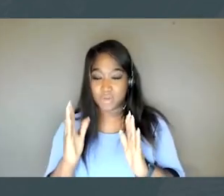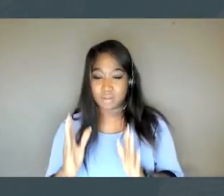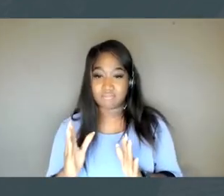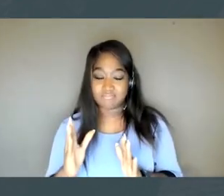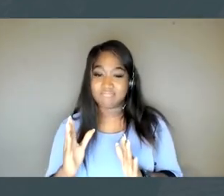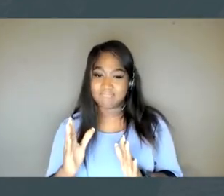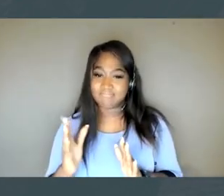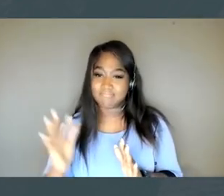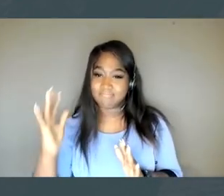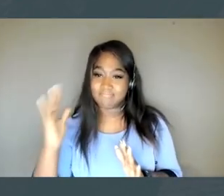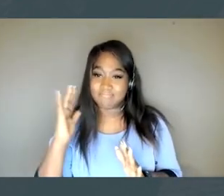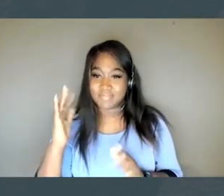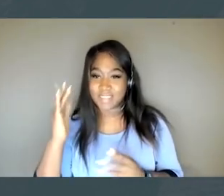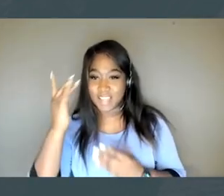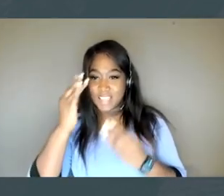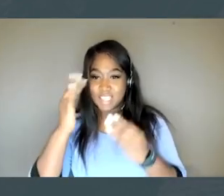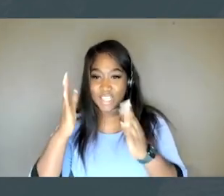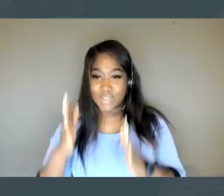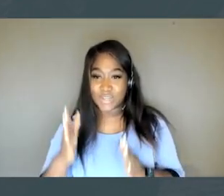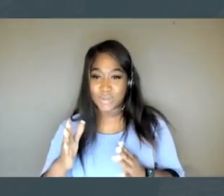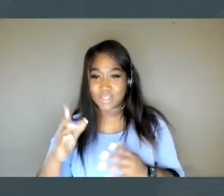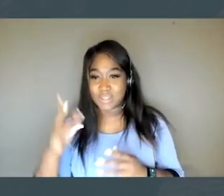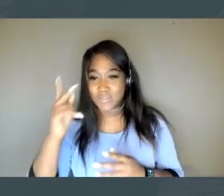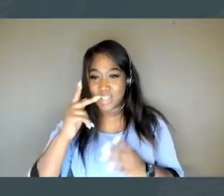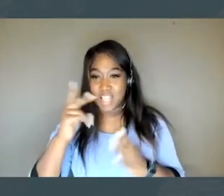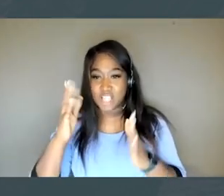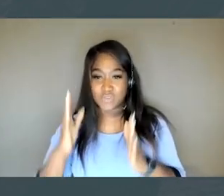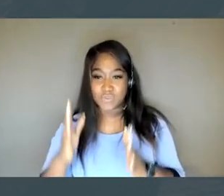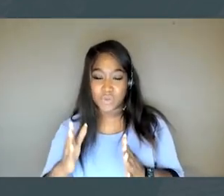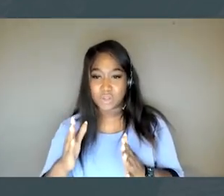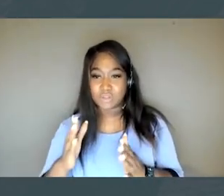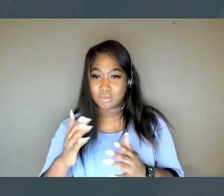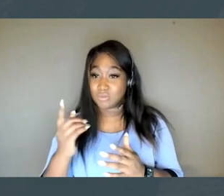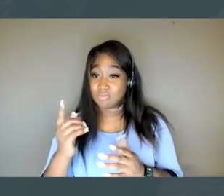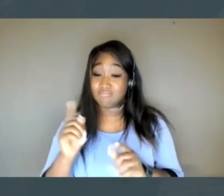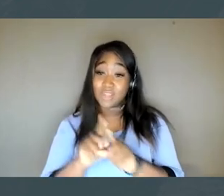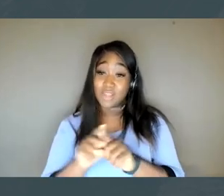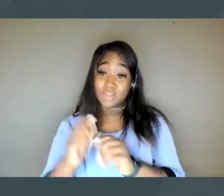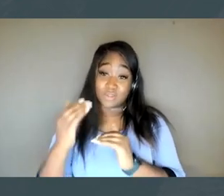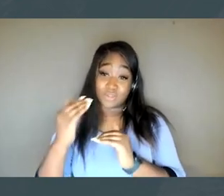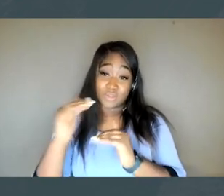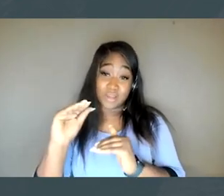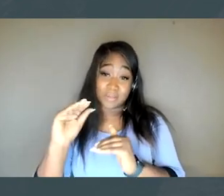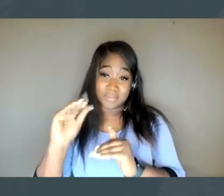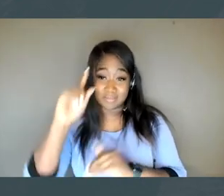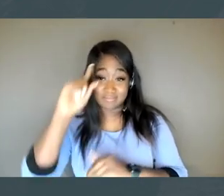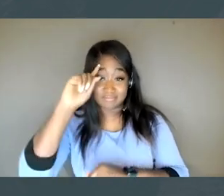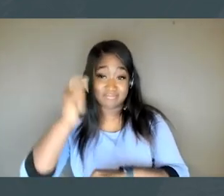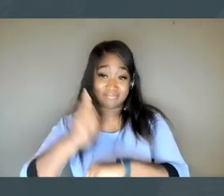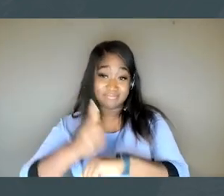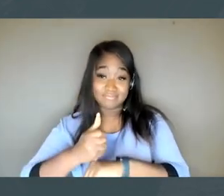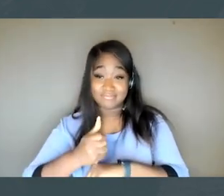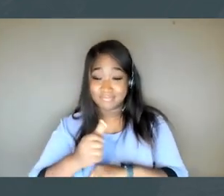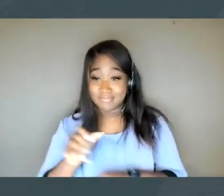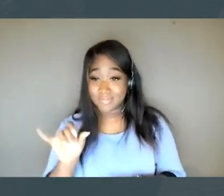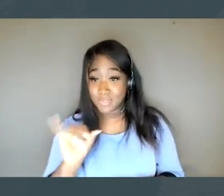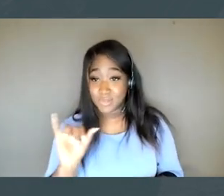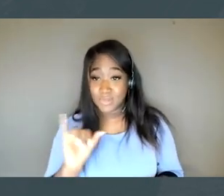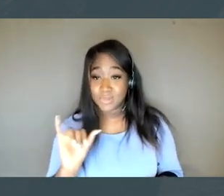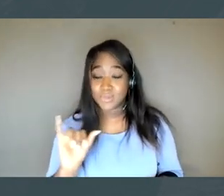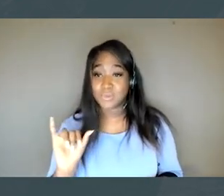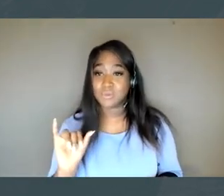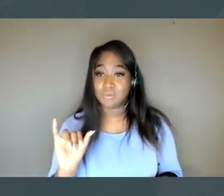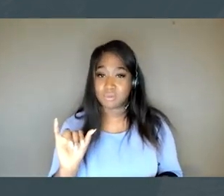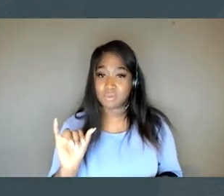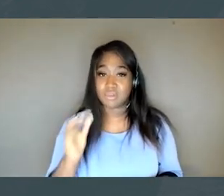thinkers and philosophers were also trapped in that bind too. That, you know, what is it?